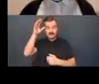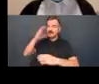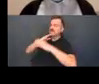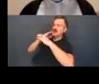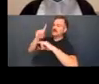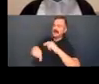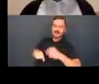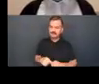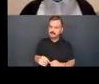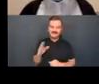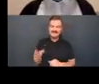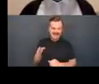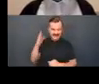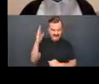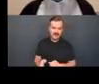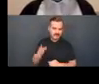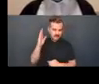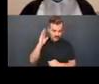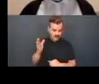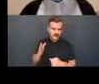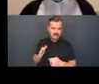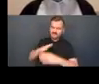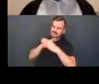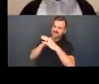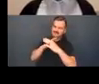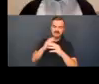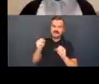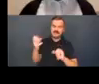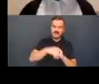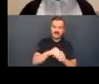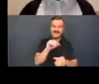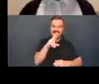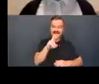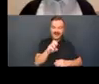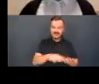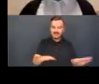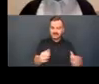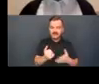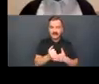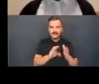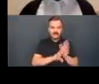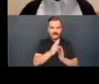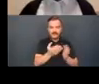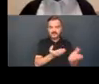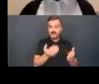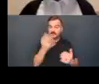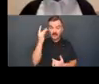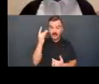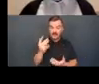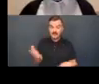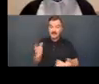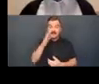ever be shut out of the circle of care, uh, in developmental services, because we are